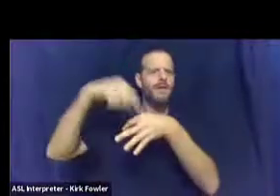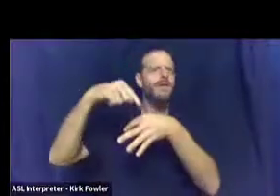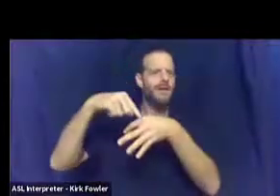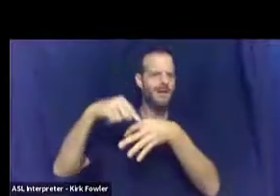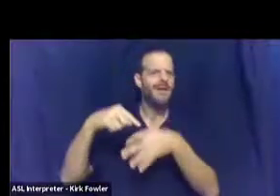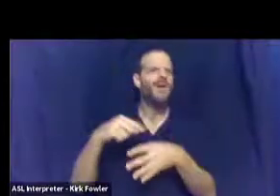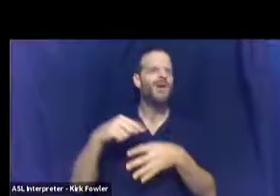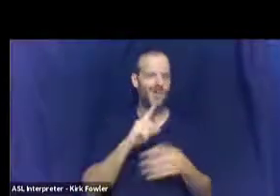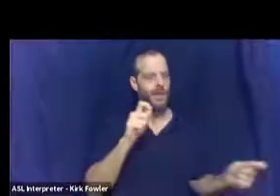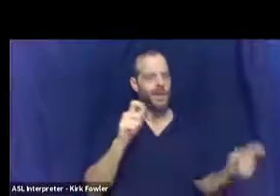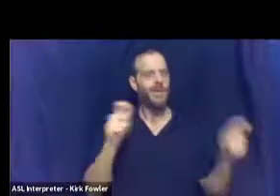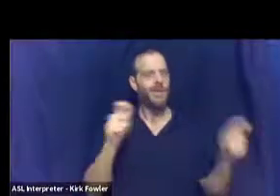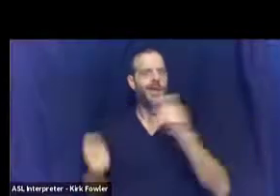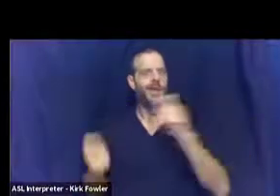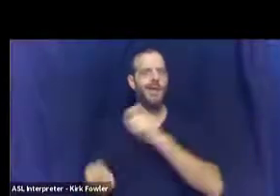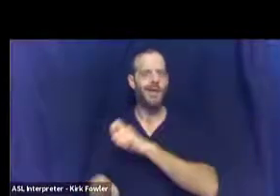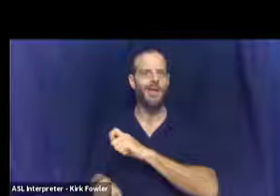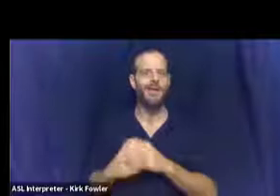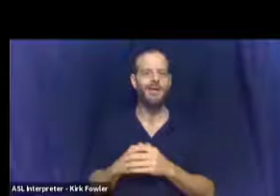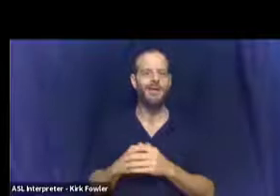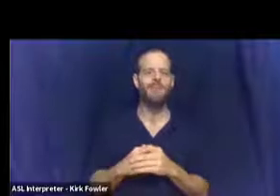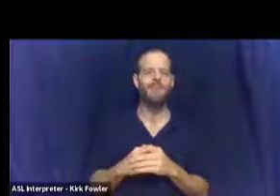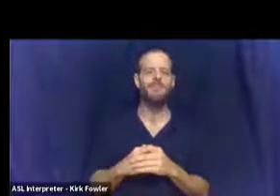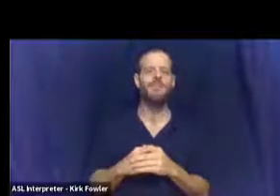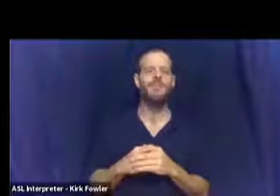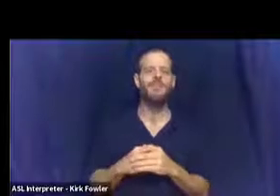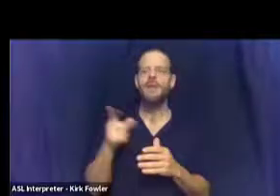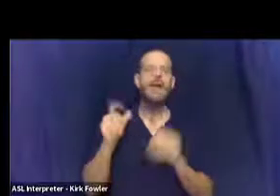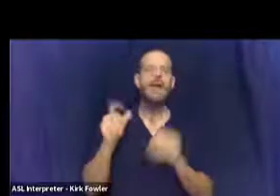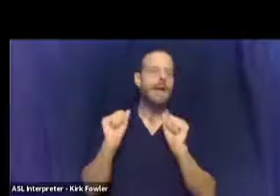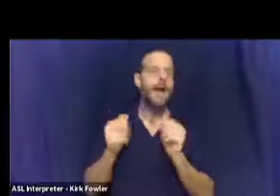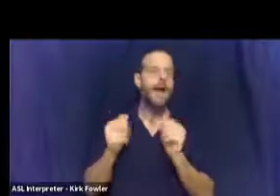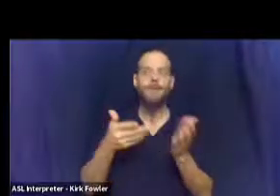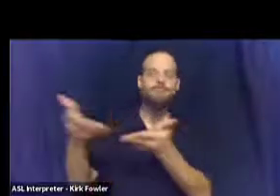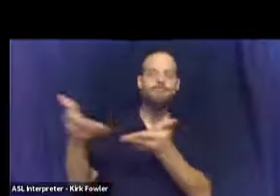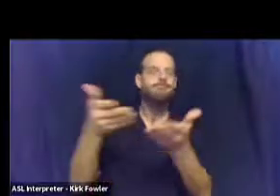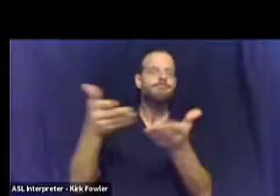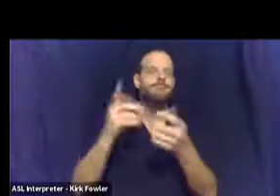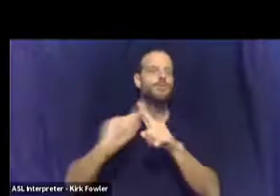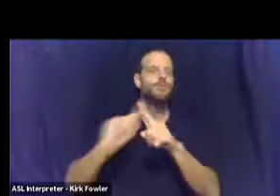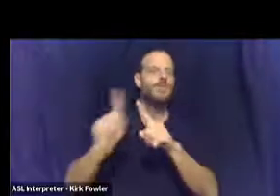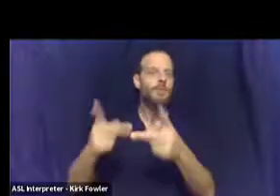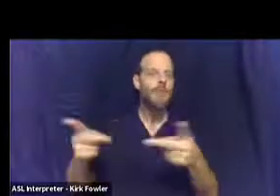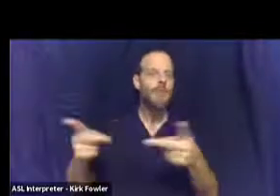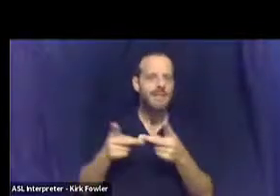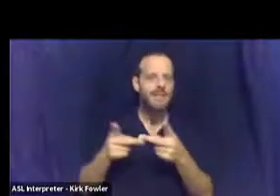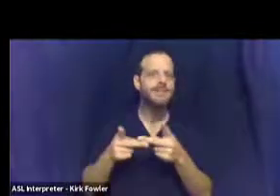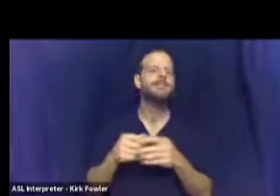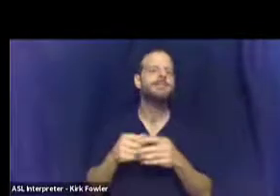Um, but, and they're able to go into different environments and he's really understanding what's going on.